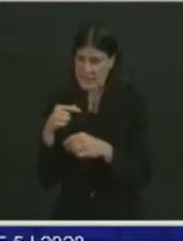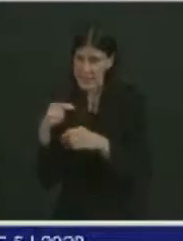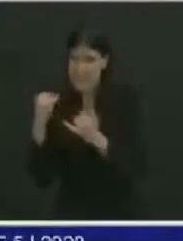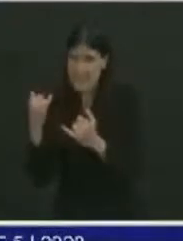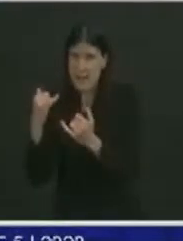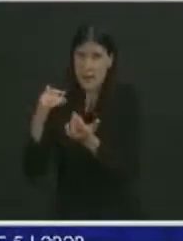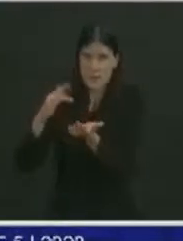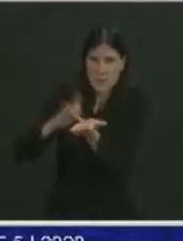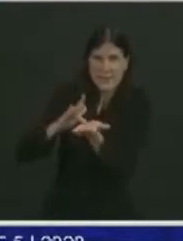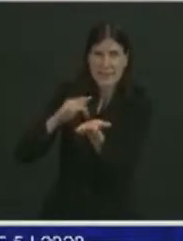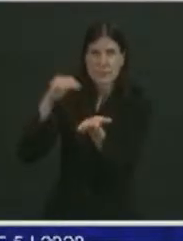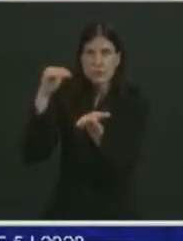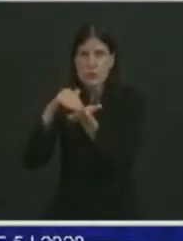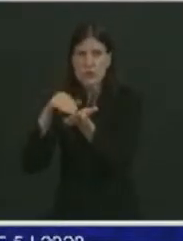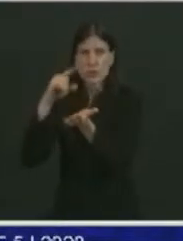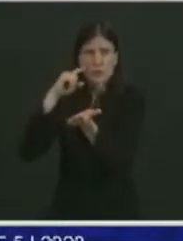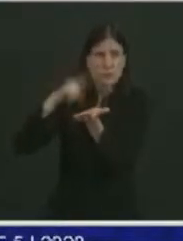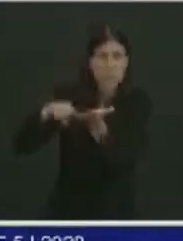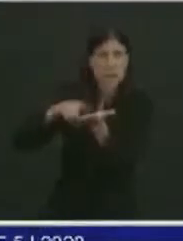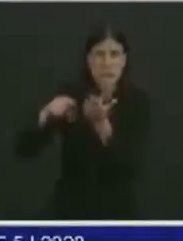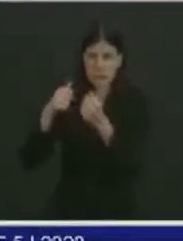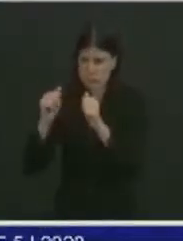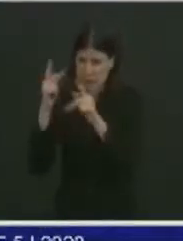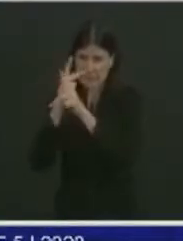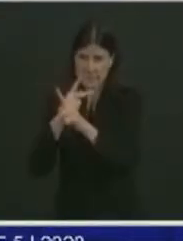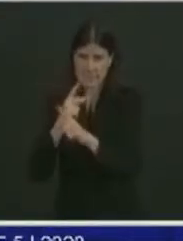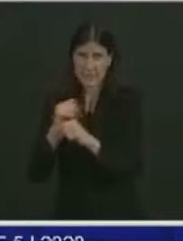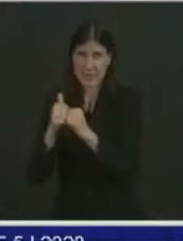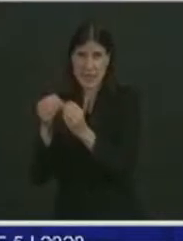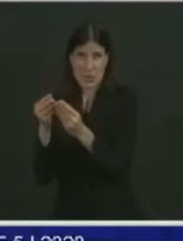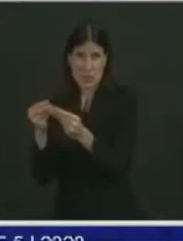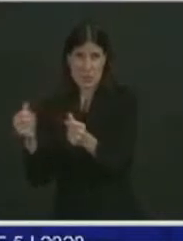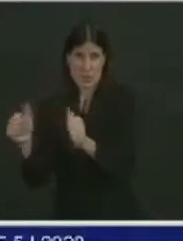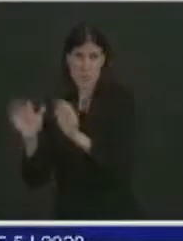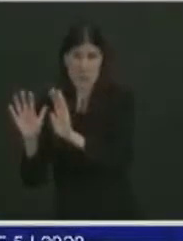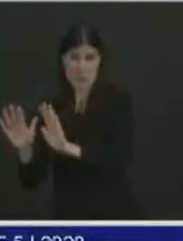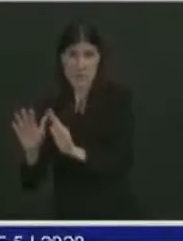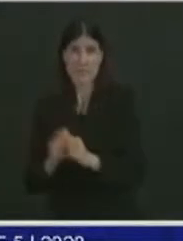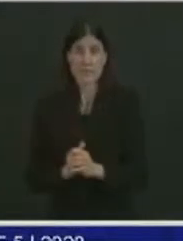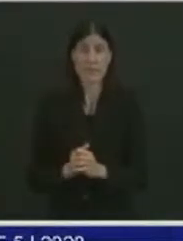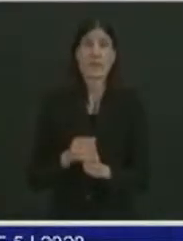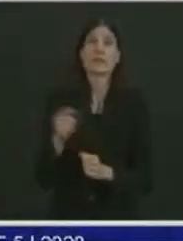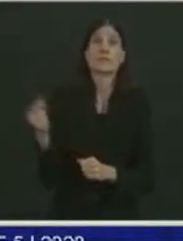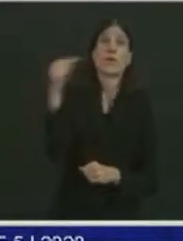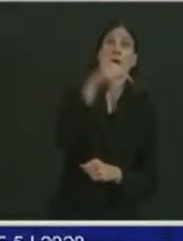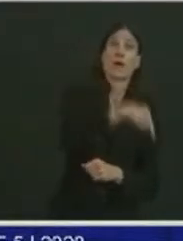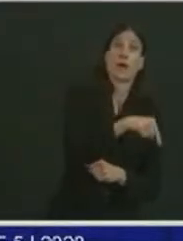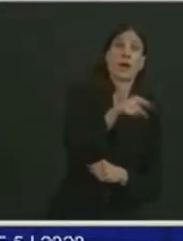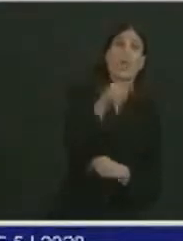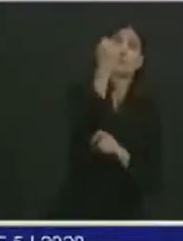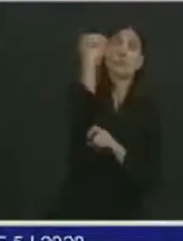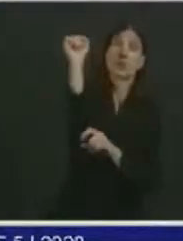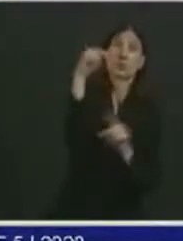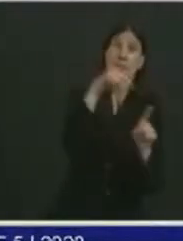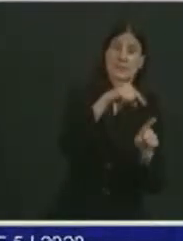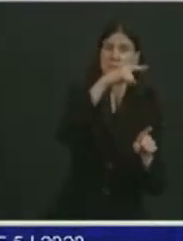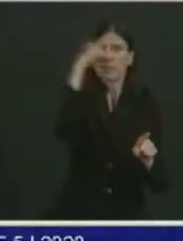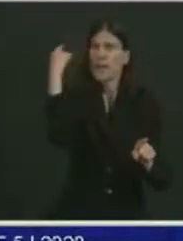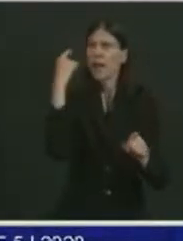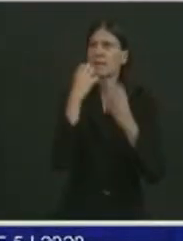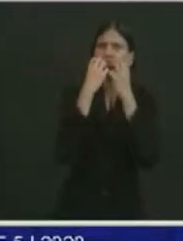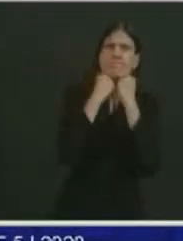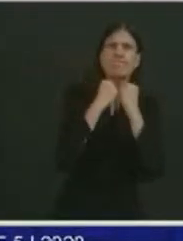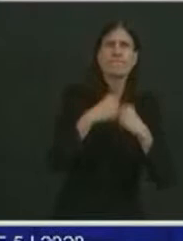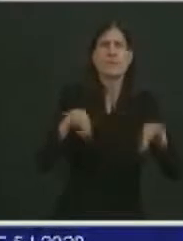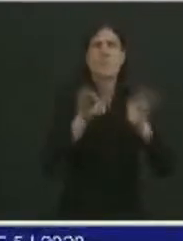So I'm asking you, if you're going to go out and participate, wear your mask, bring some hand sanitizer with